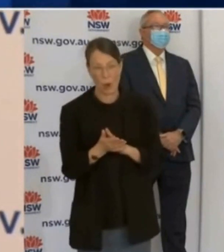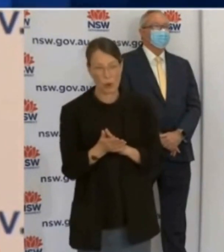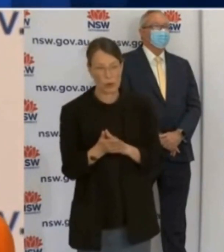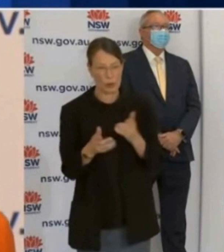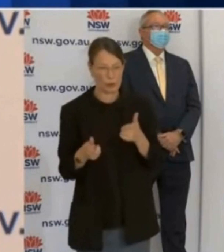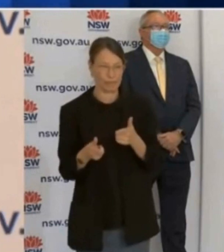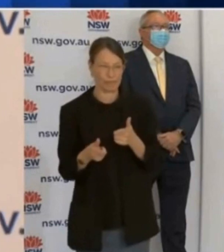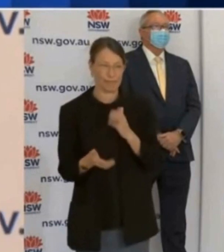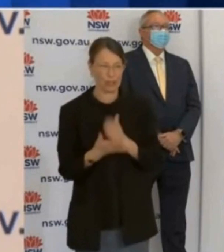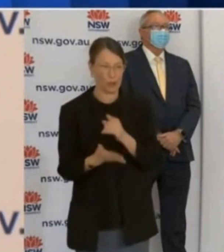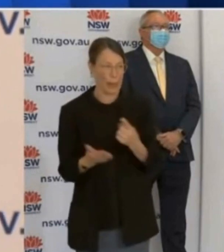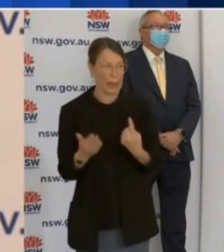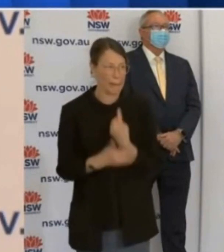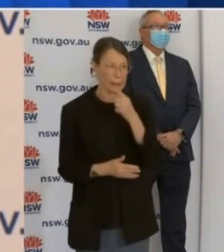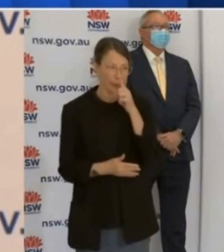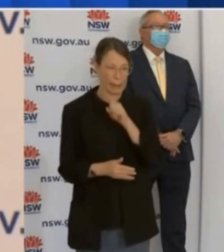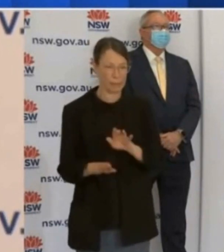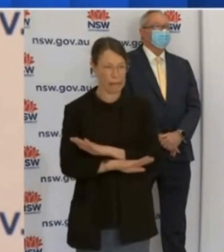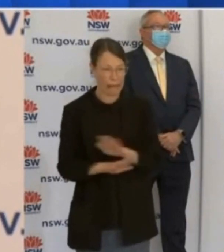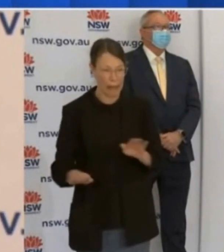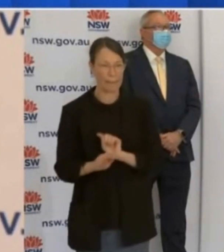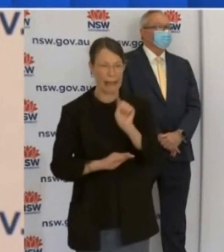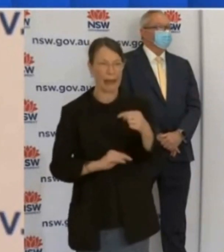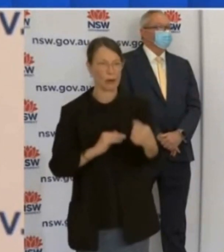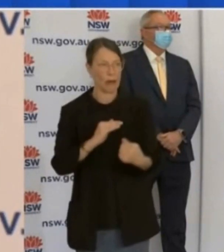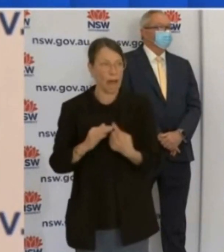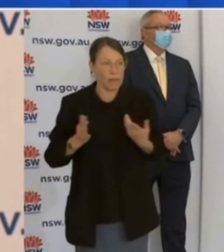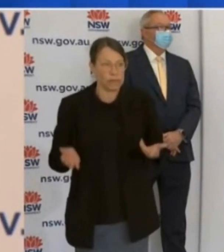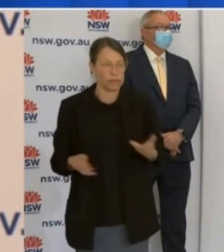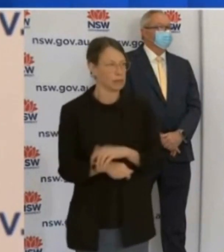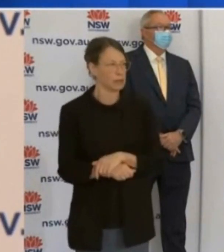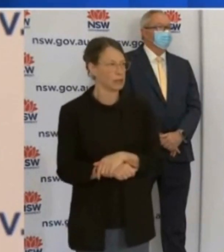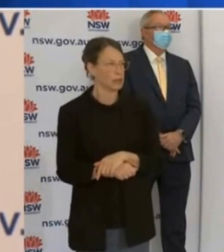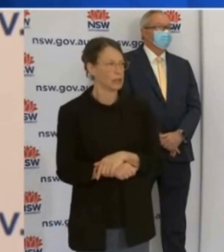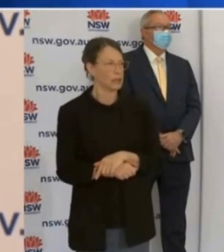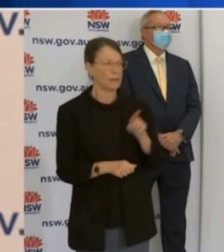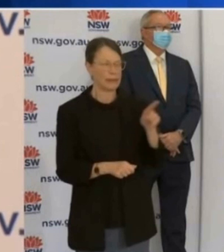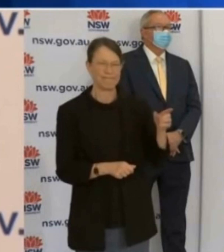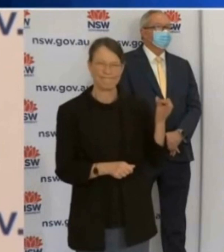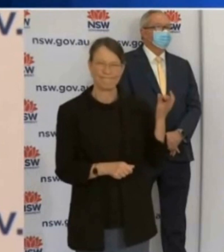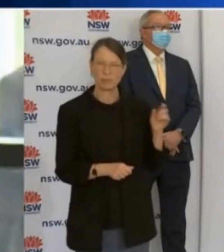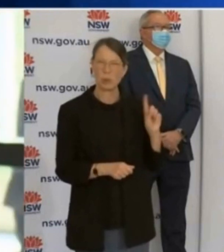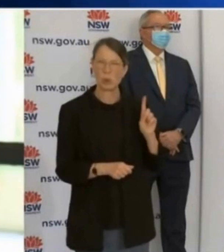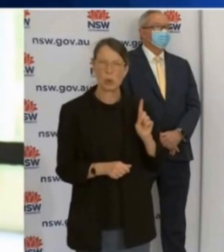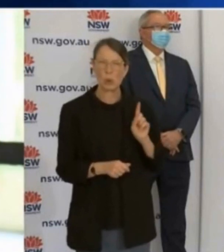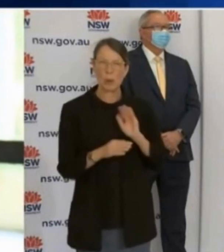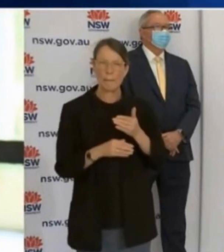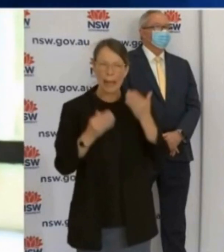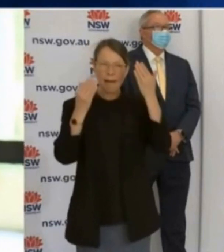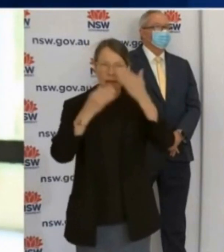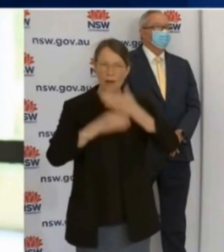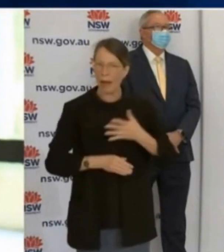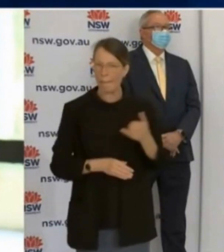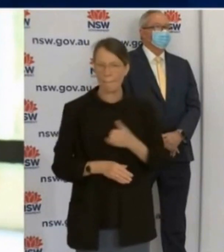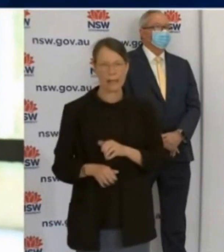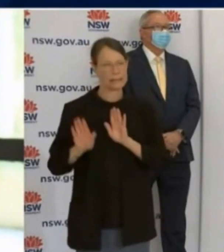increased regime of compliance, and so. What about a curfew? Would a curfew help decrease mobility, at